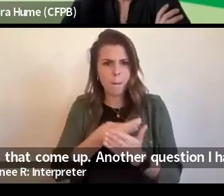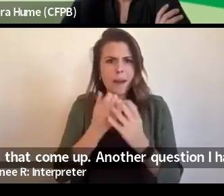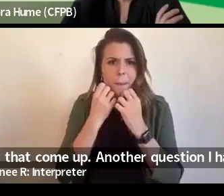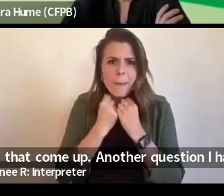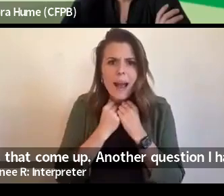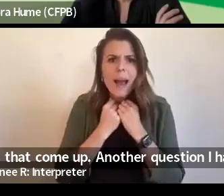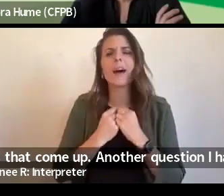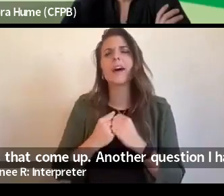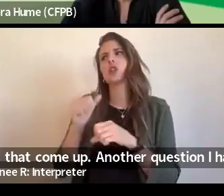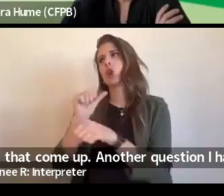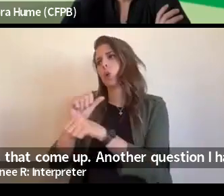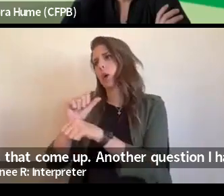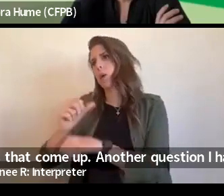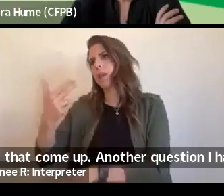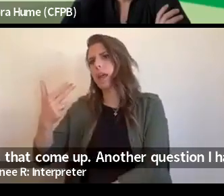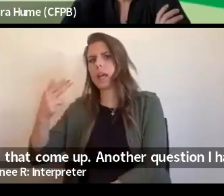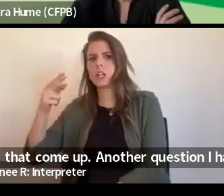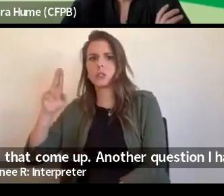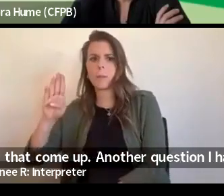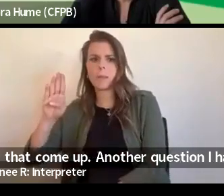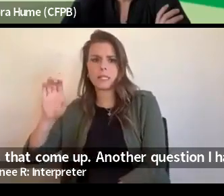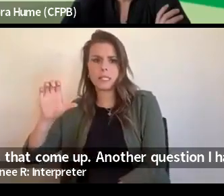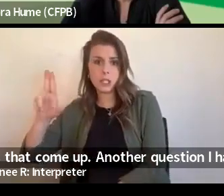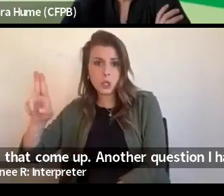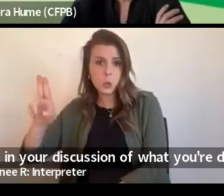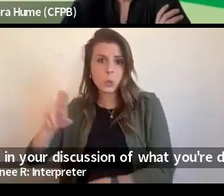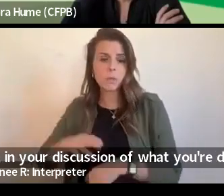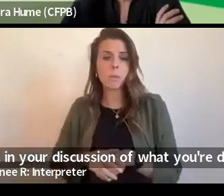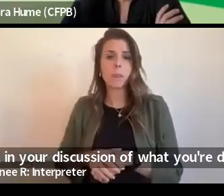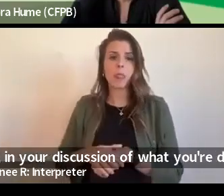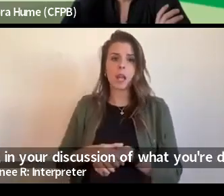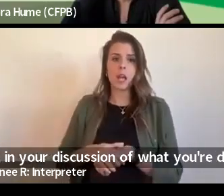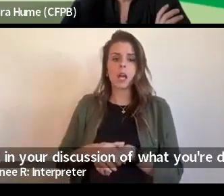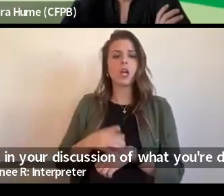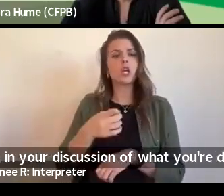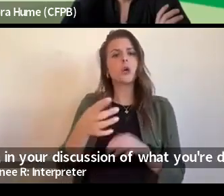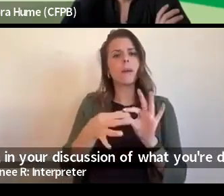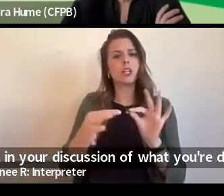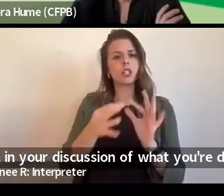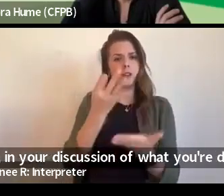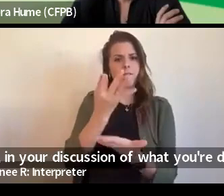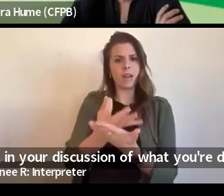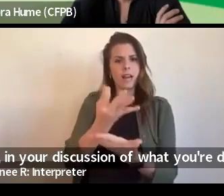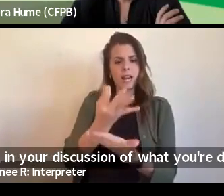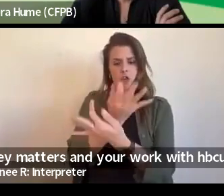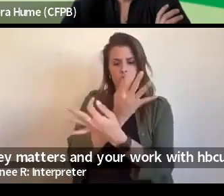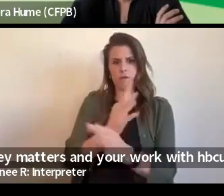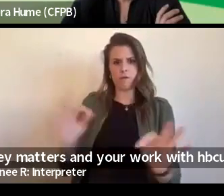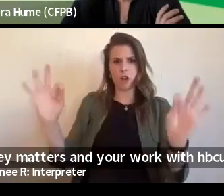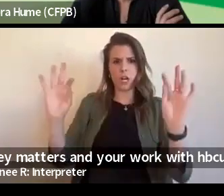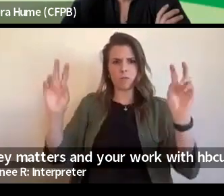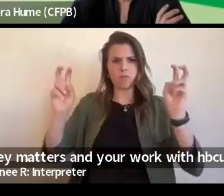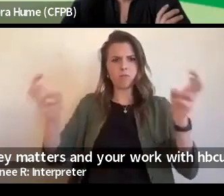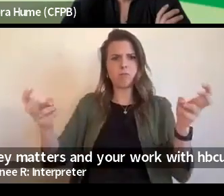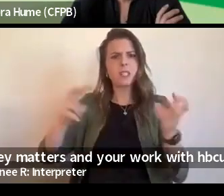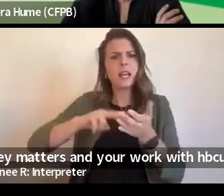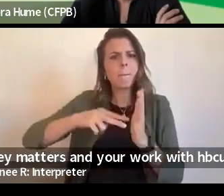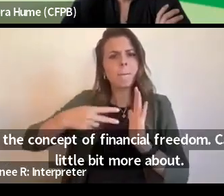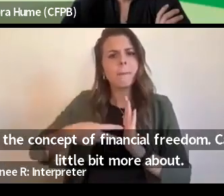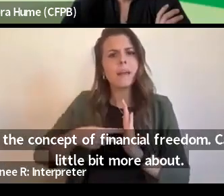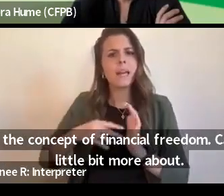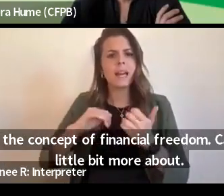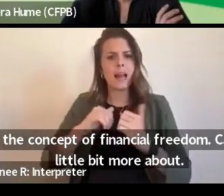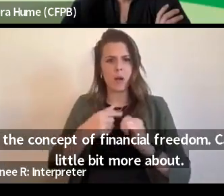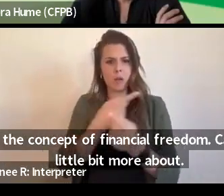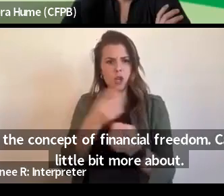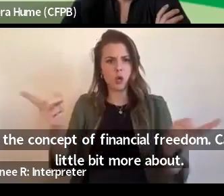with HBCUs, you mentioned the concept of financial freedom. Can you talk a little bit more about what that means and how you all